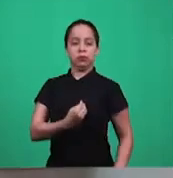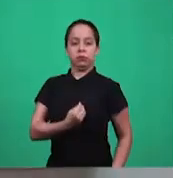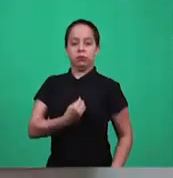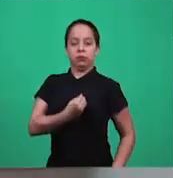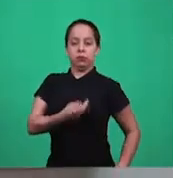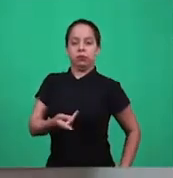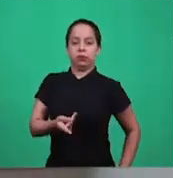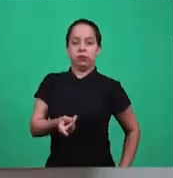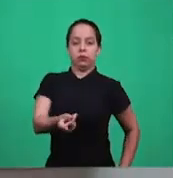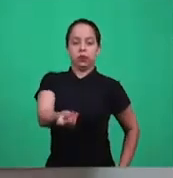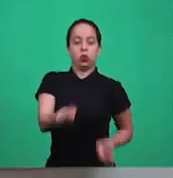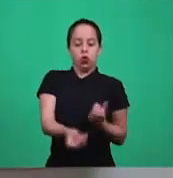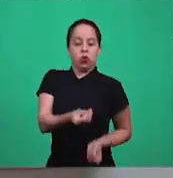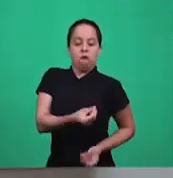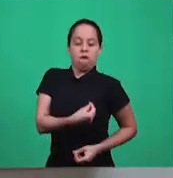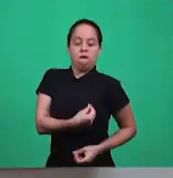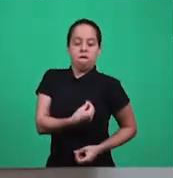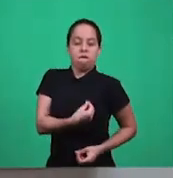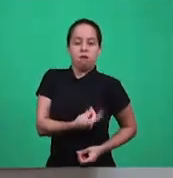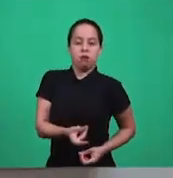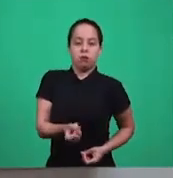life. And he knew